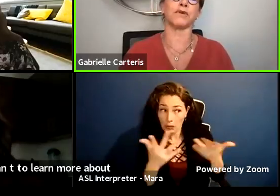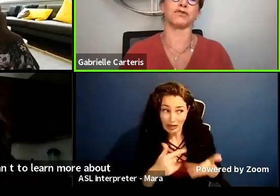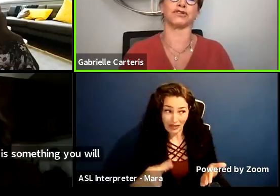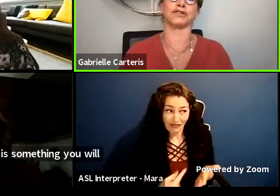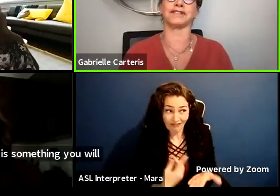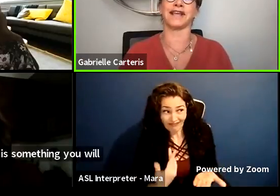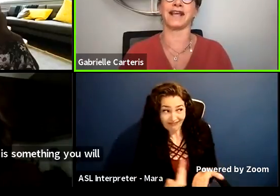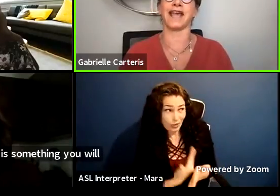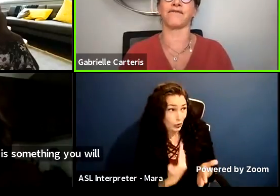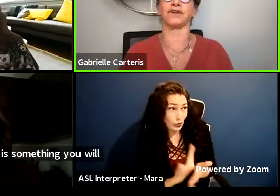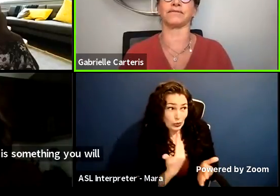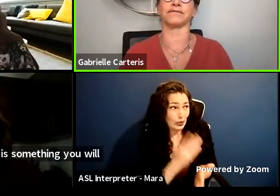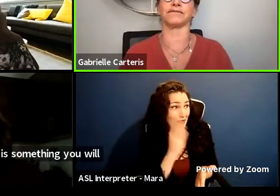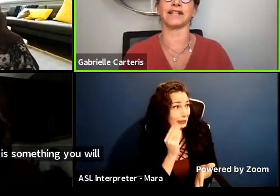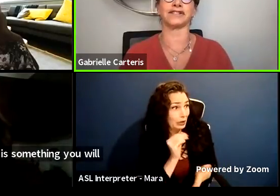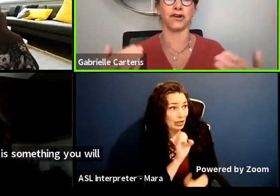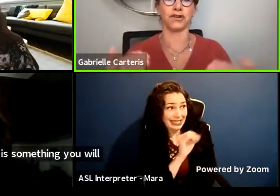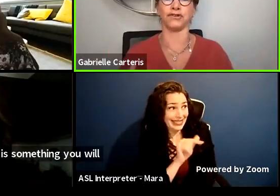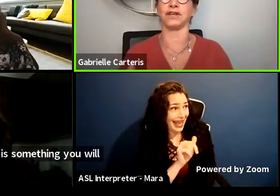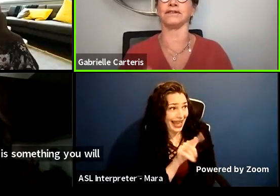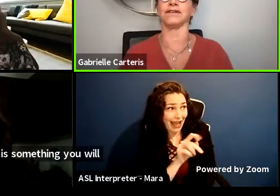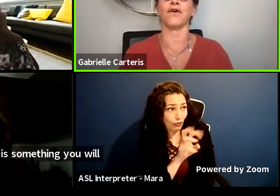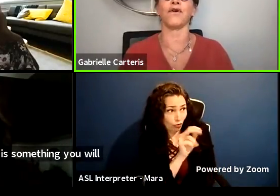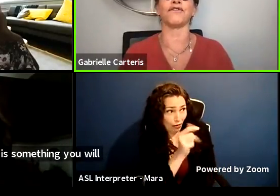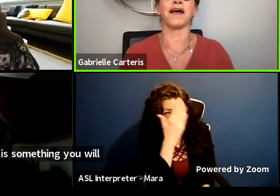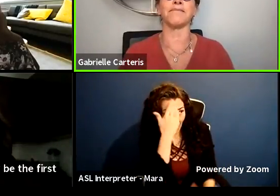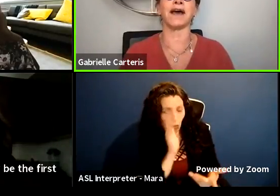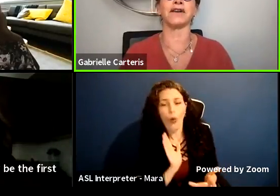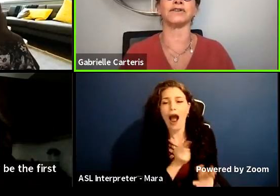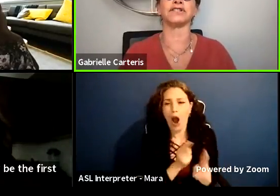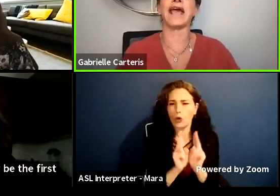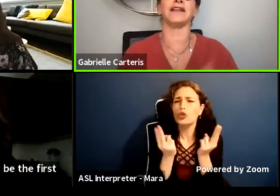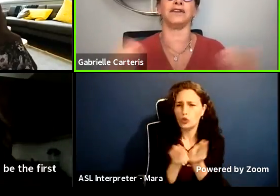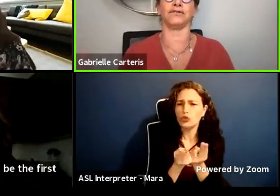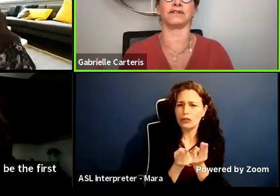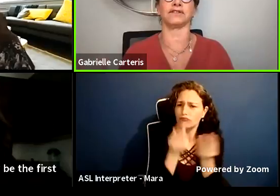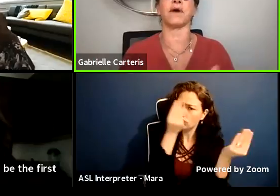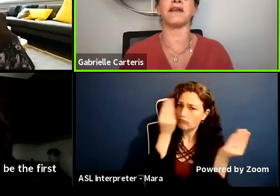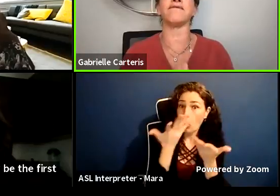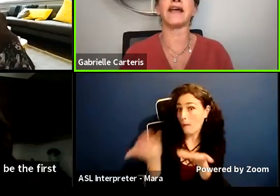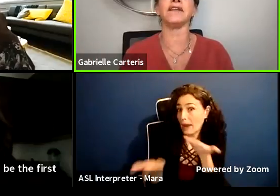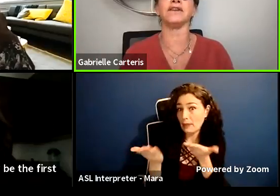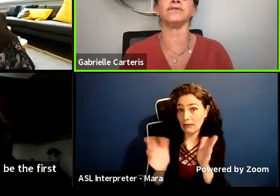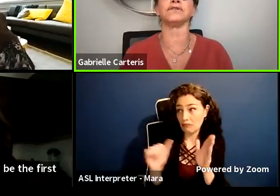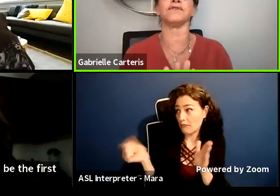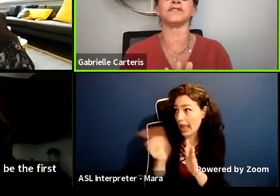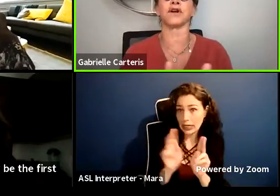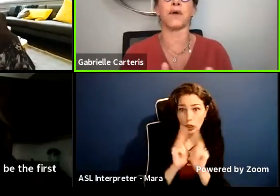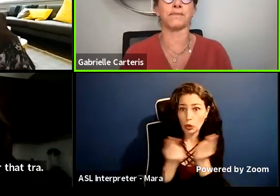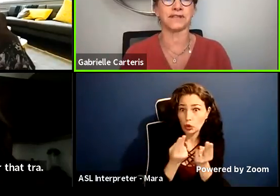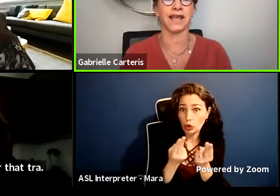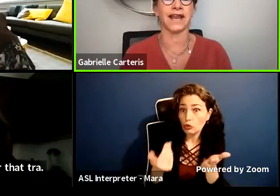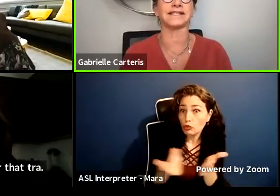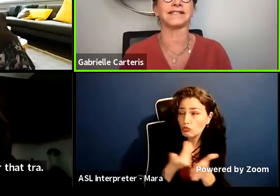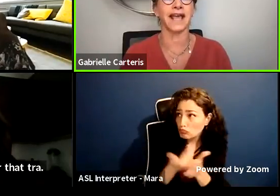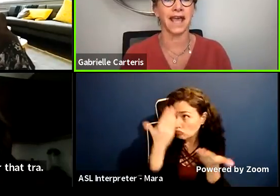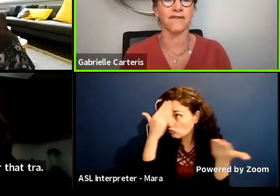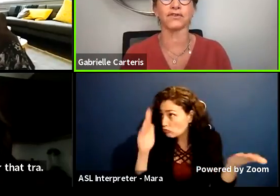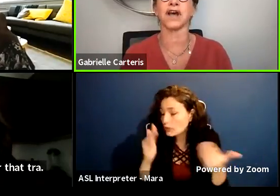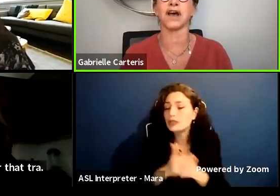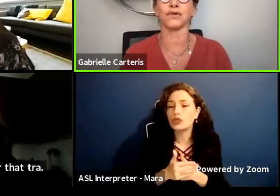first exposure to SAG-AFTRA, that's our union, or for that matter, to any union. So I invite you to visit our website